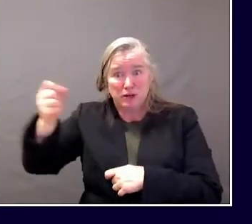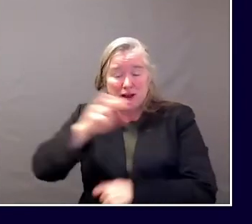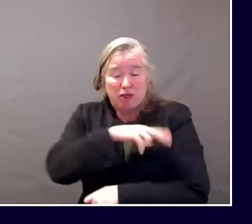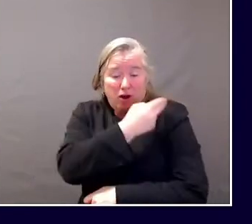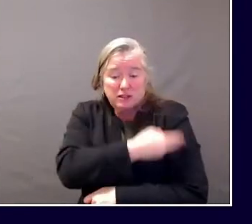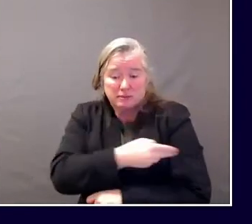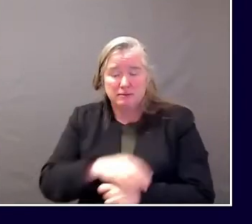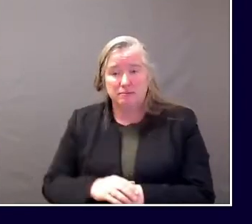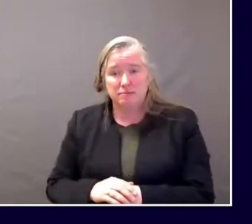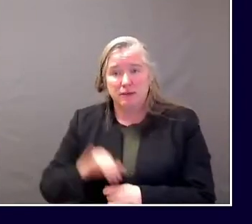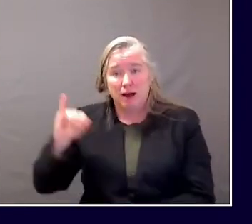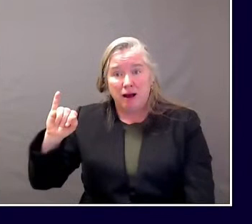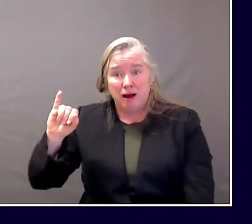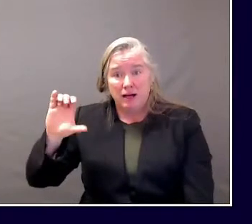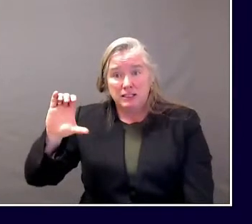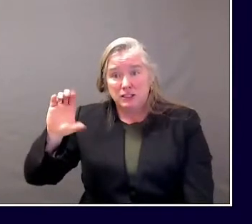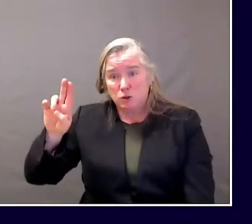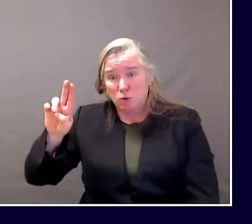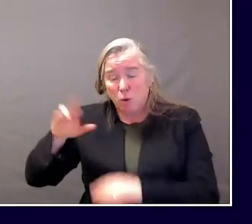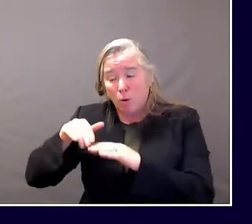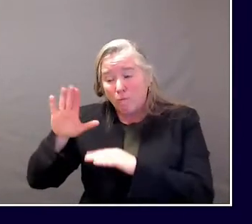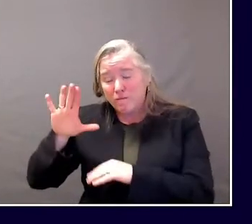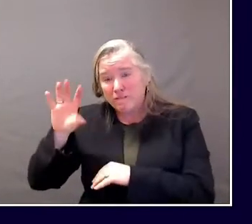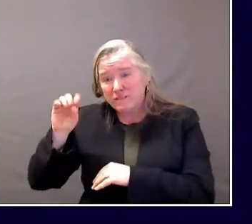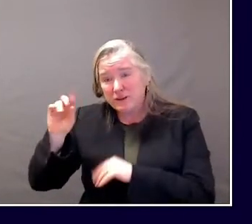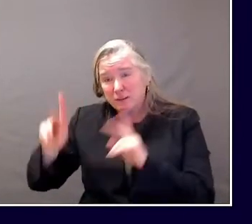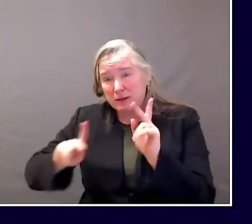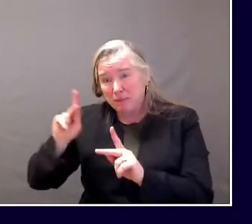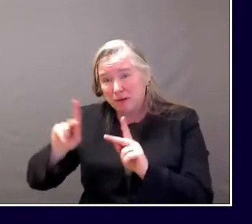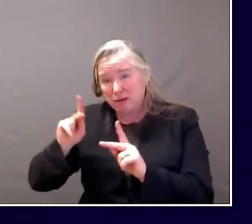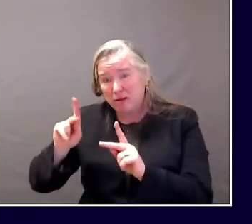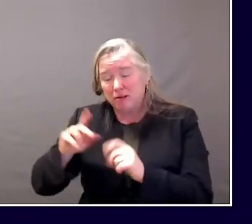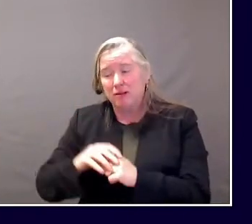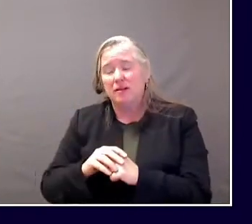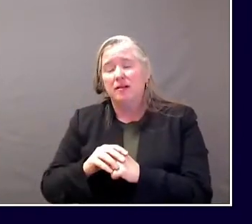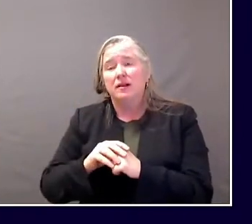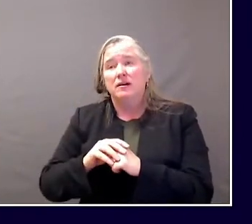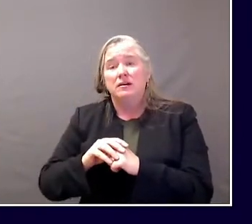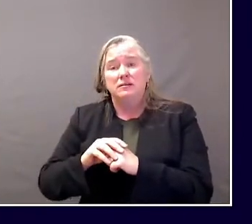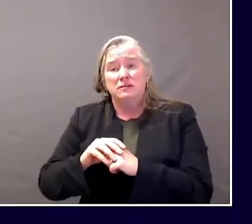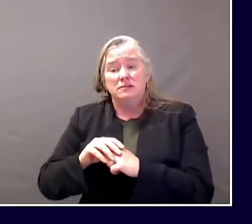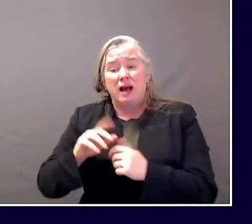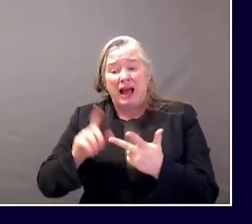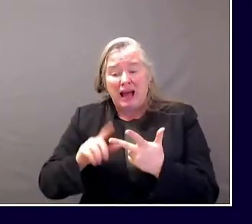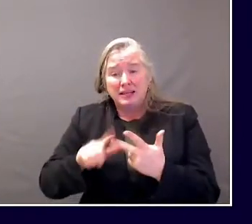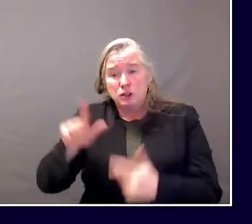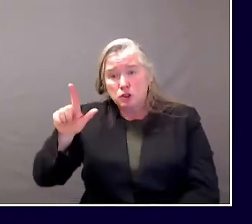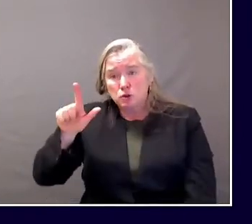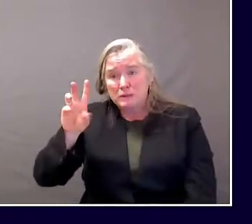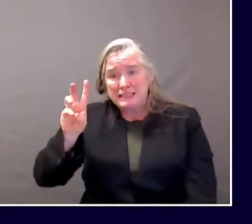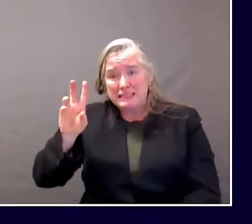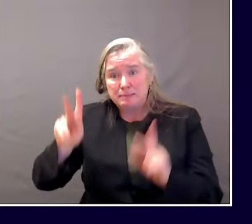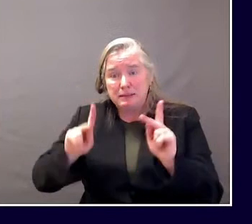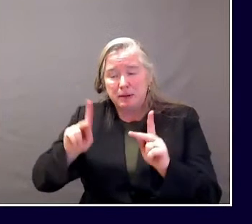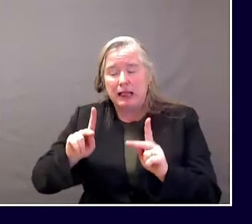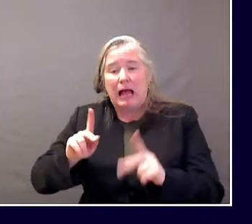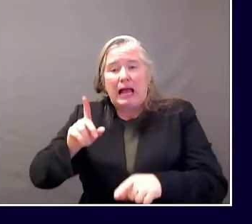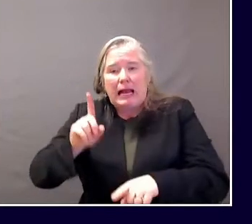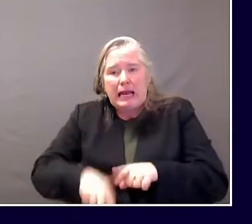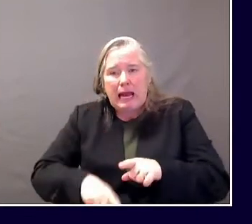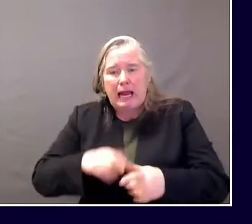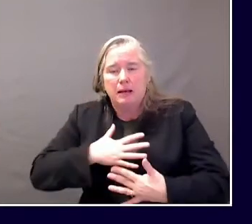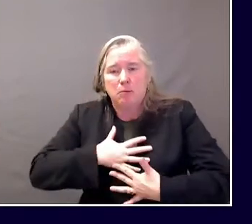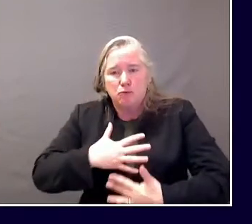care unit. And there are 26 people in Maine right now who cannot breathe on their own and have to have